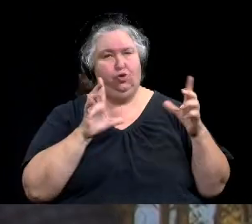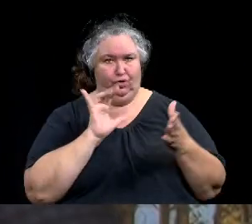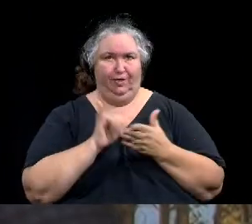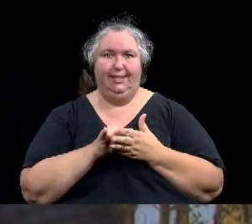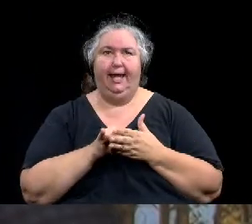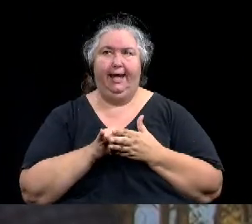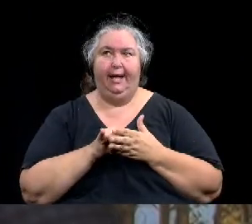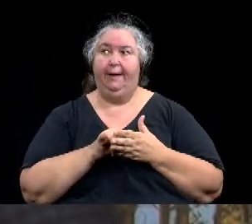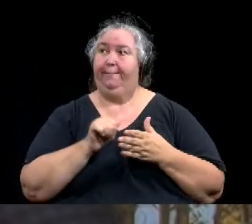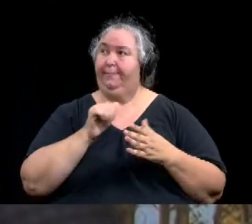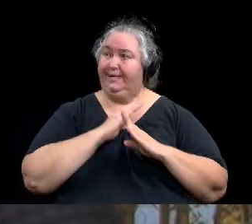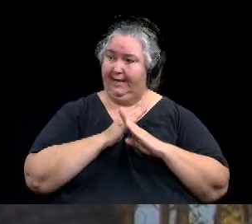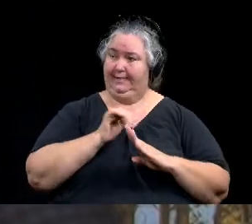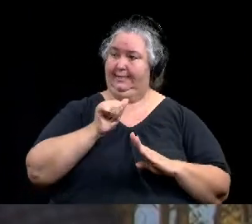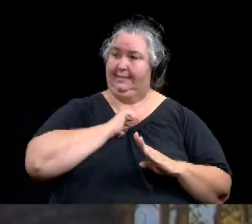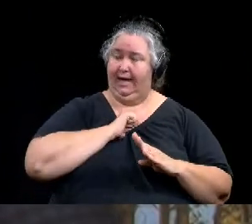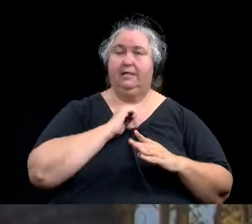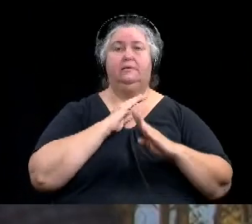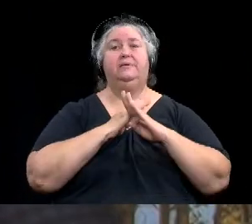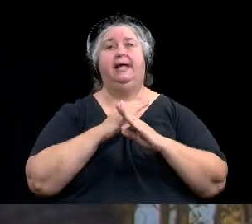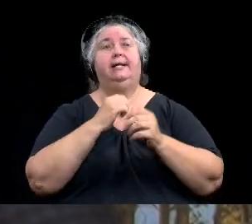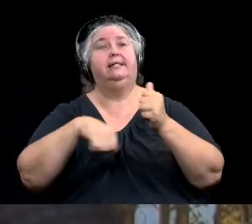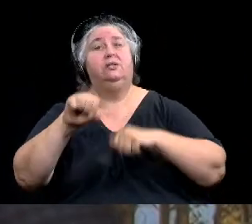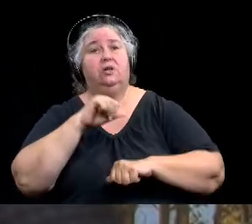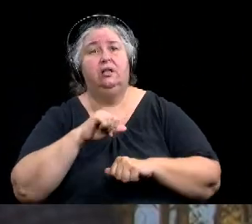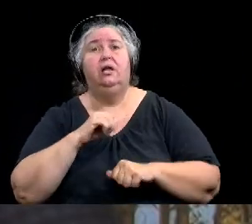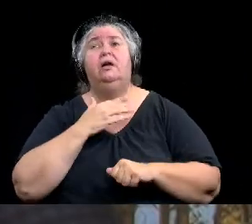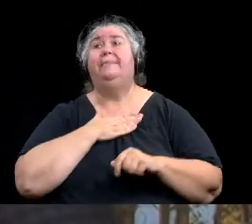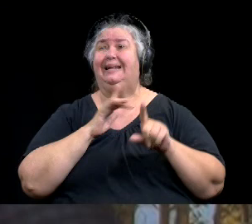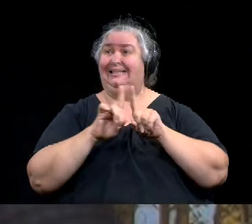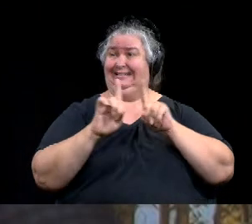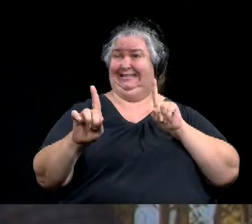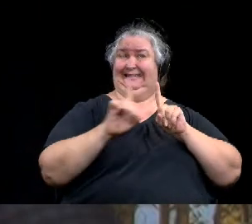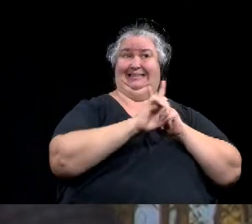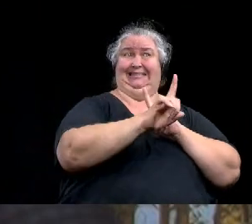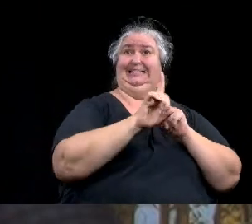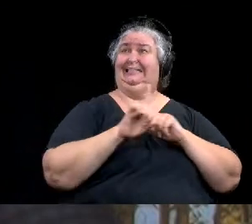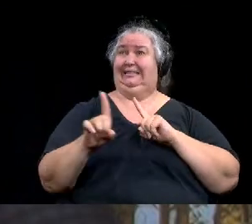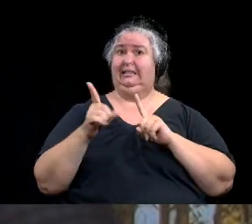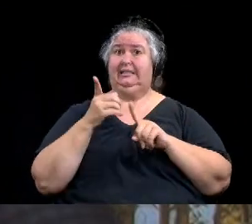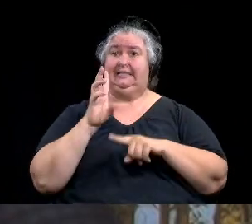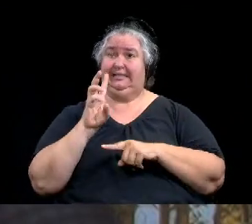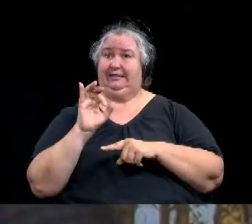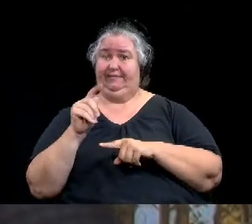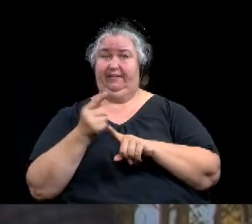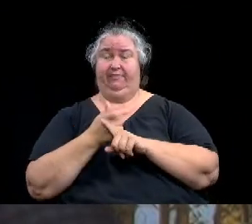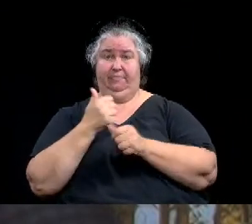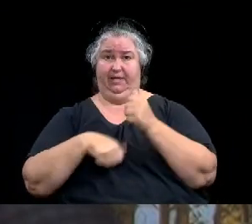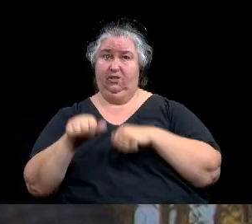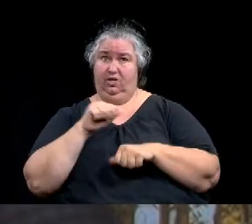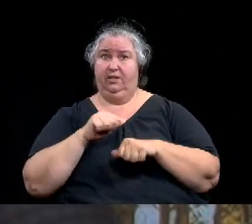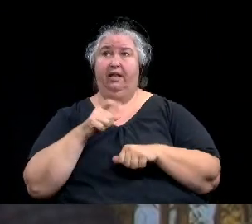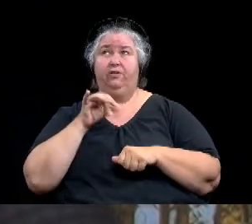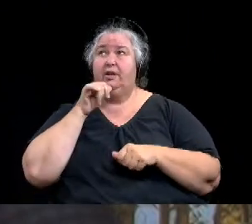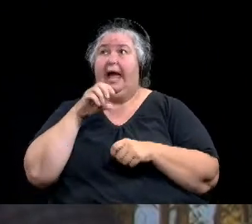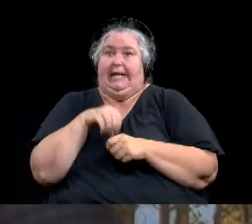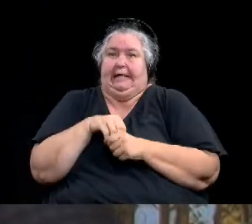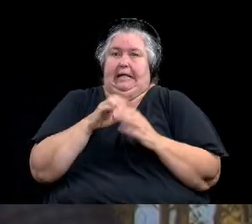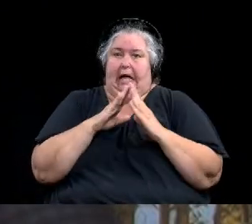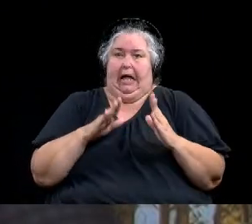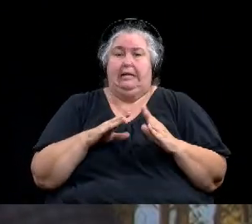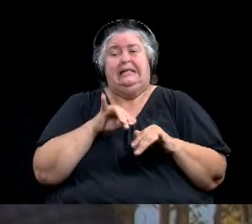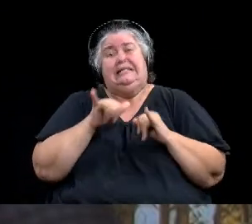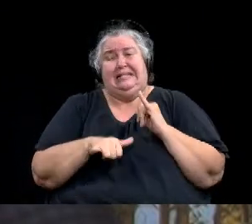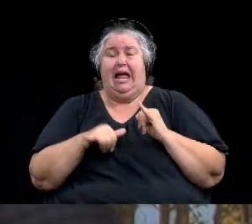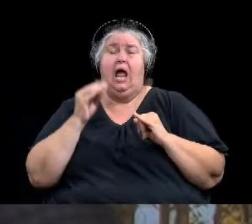ourselves and protect each other. Try to maintain that physical distance of at least 6 feet from others when you're not in your household, and stay home when you can